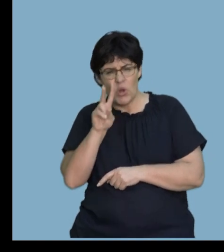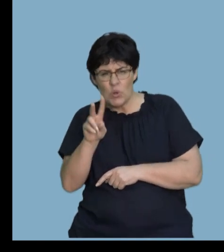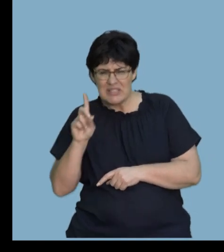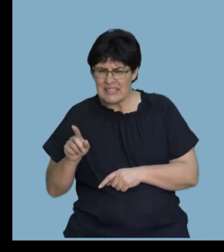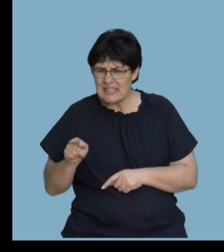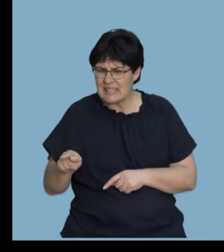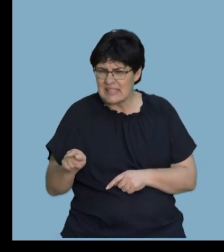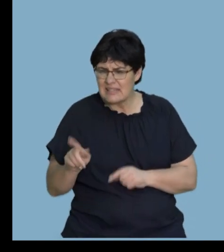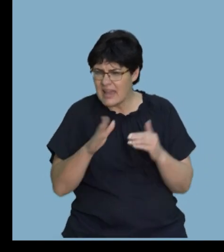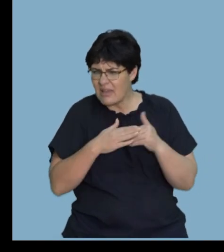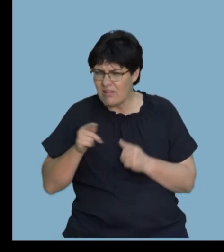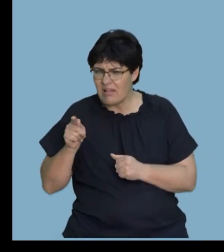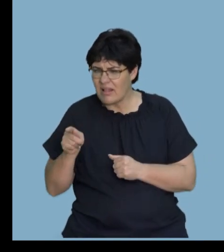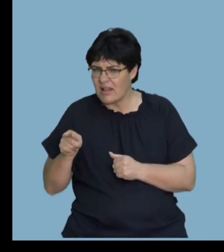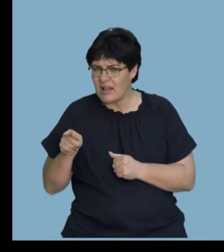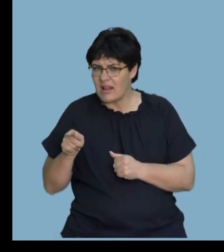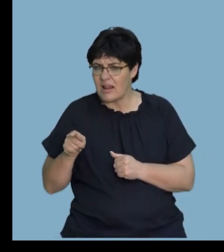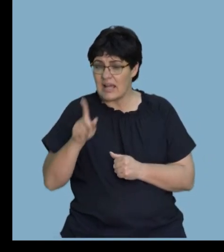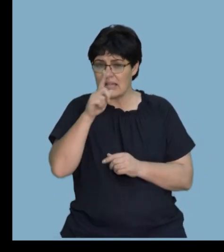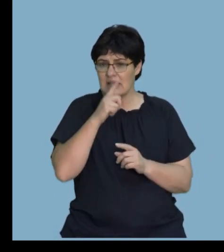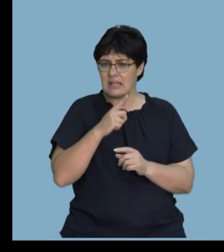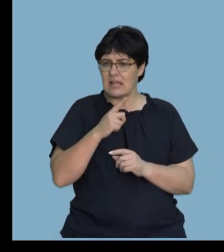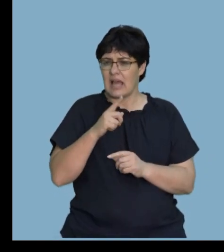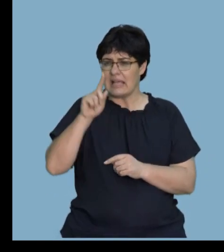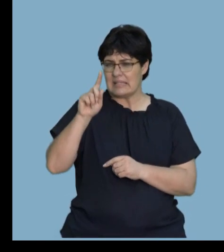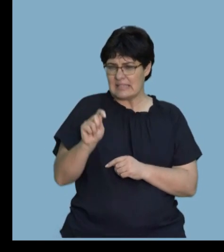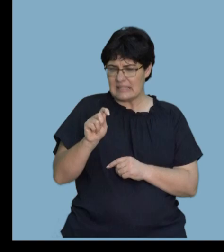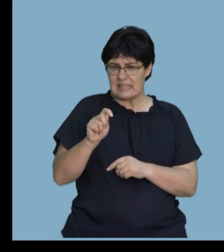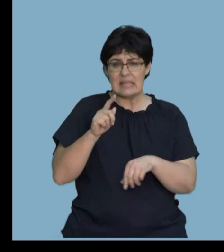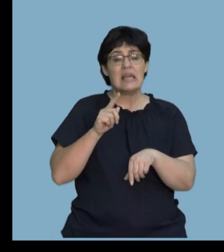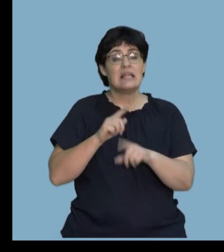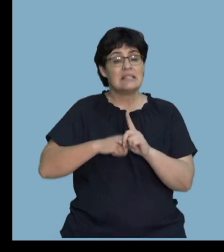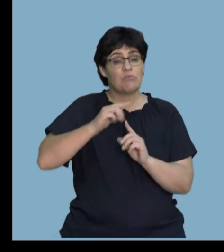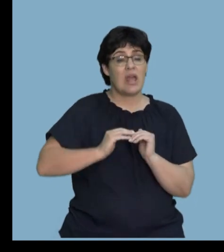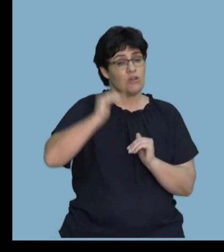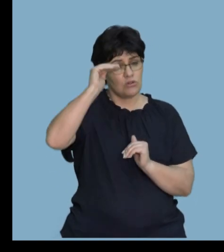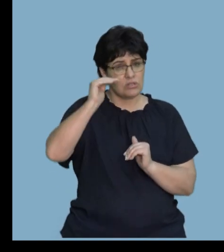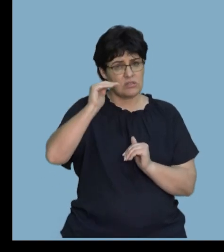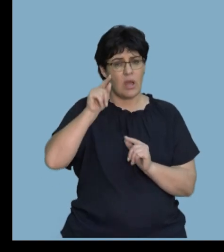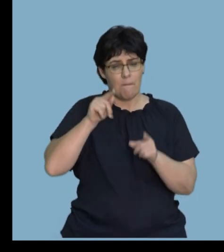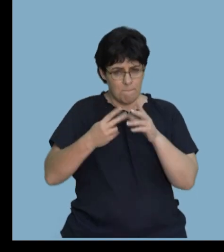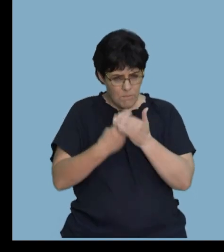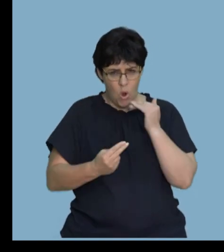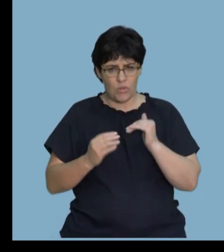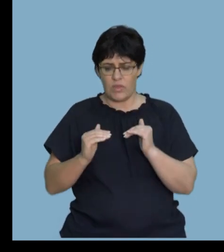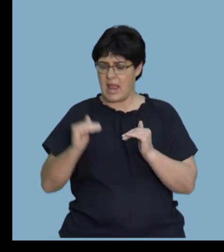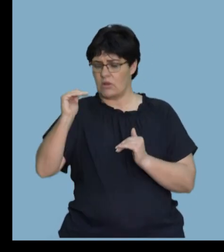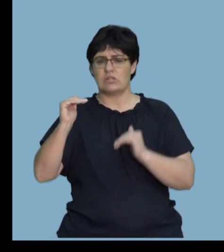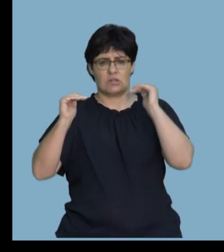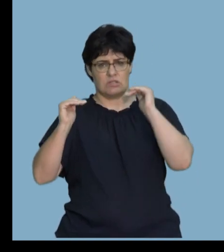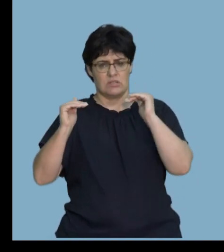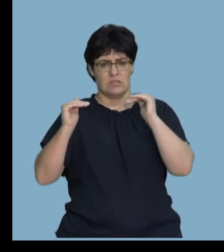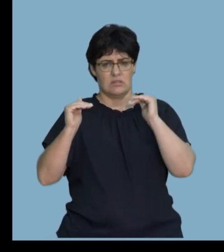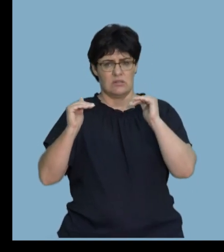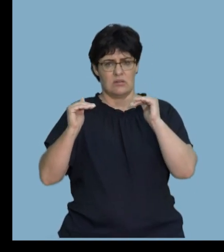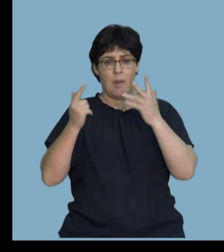option D very carefully, at time t, when temperature was increased, both reaction rates increased, but none was